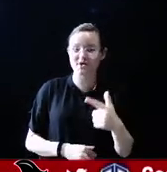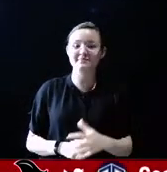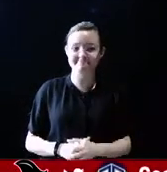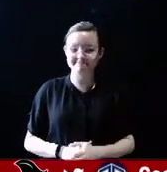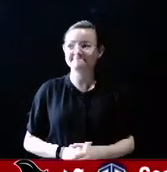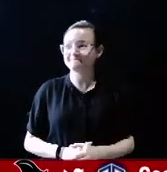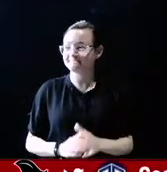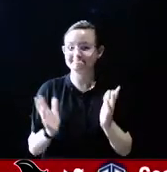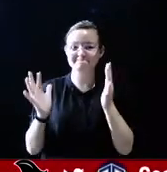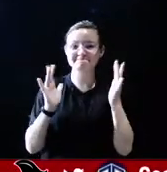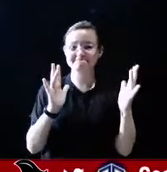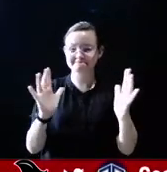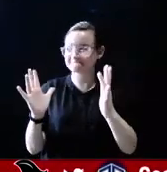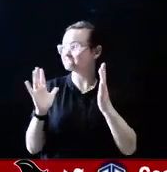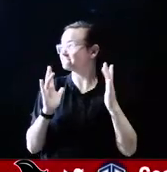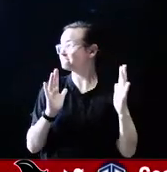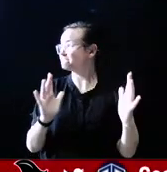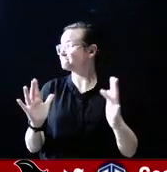2021.